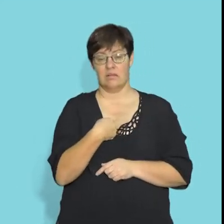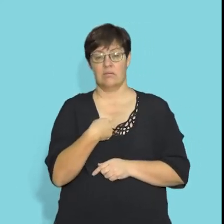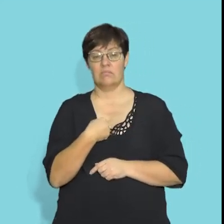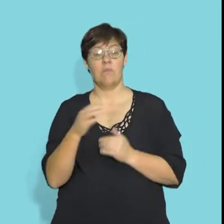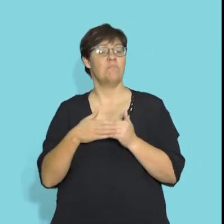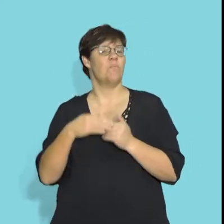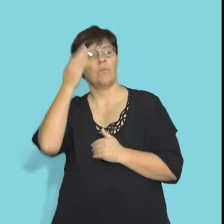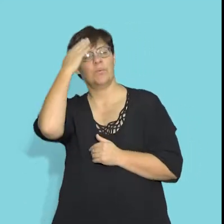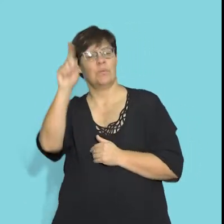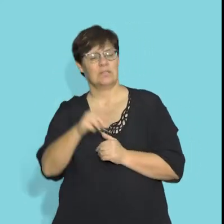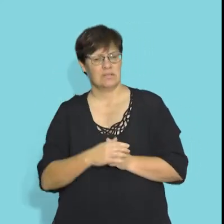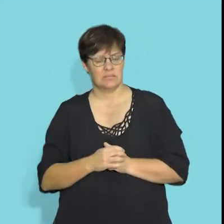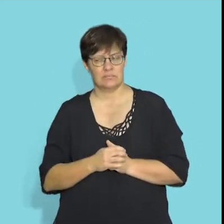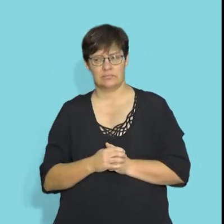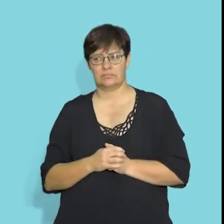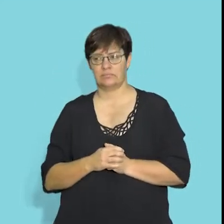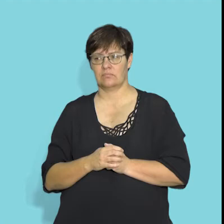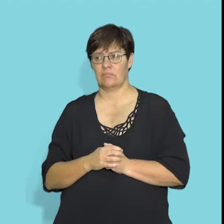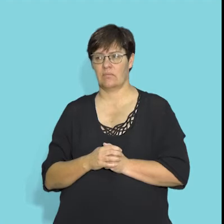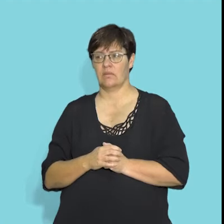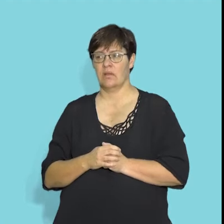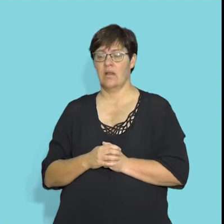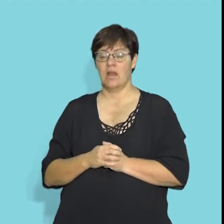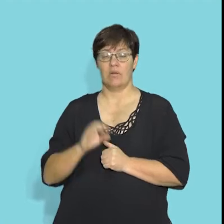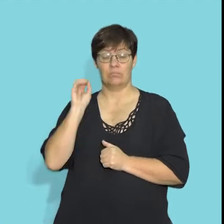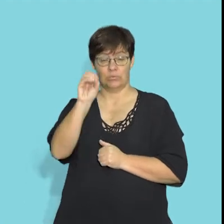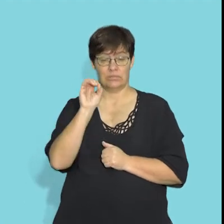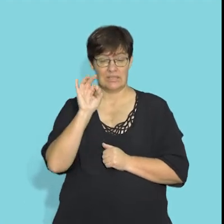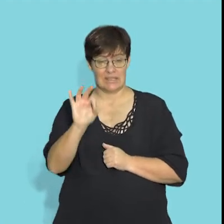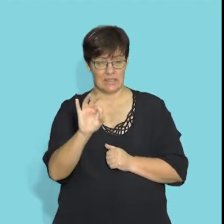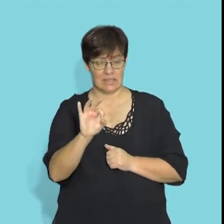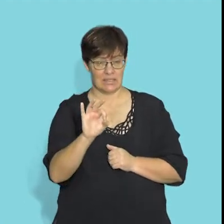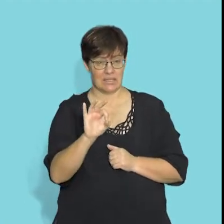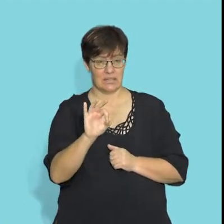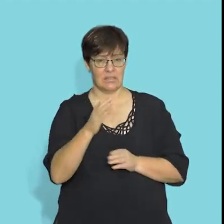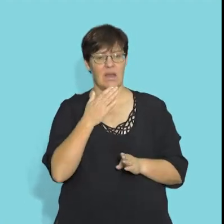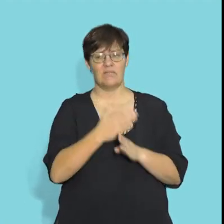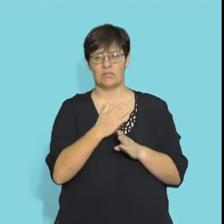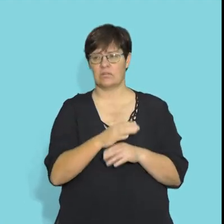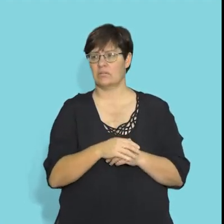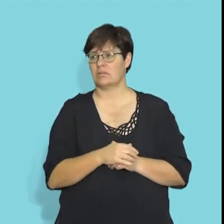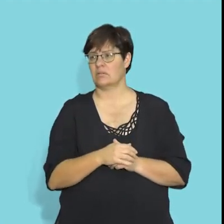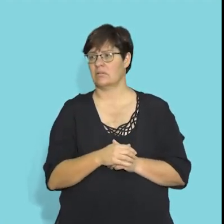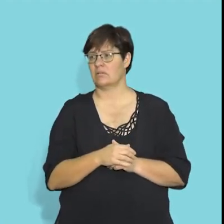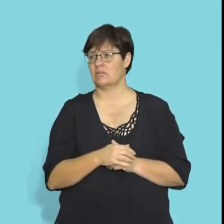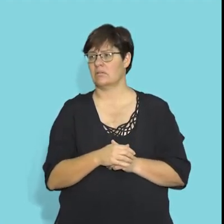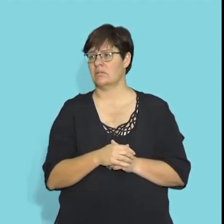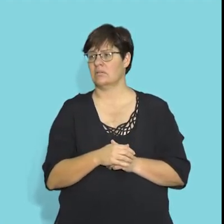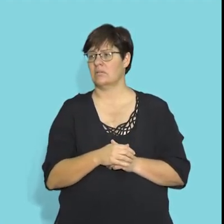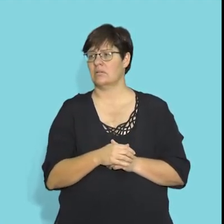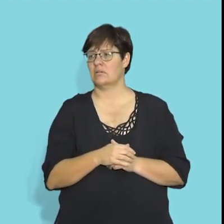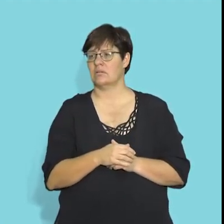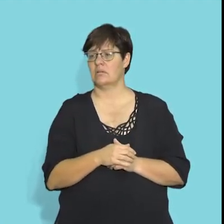than this is I know that if I put in 3, the whole idea about a function, and let me erase that up top there because it's a little bit messy,